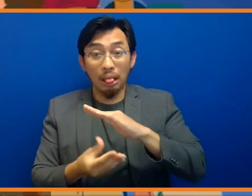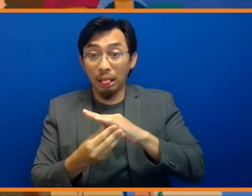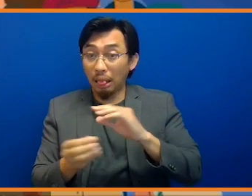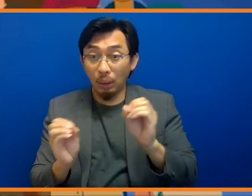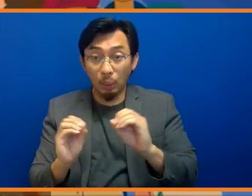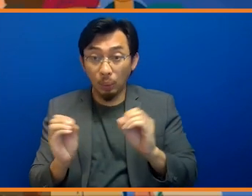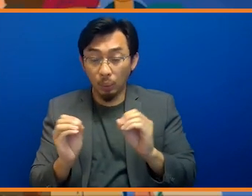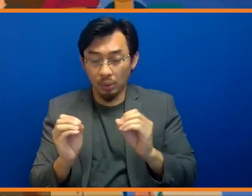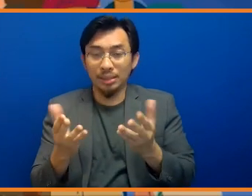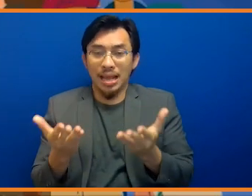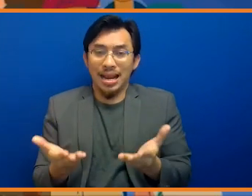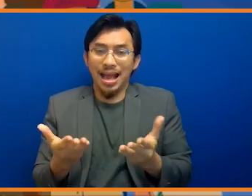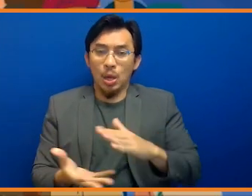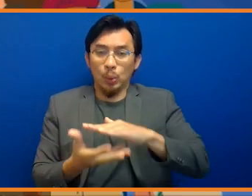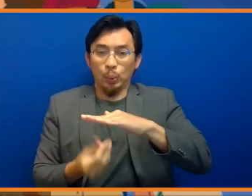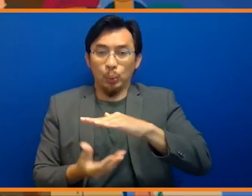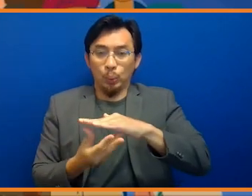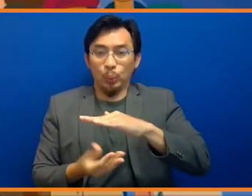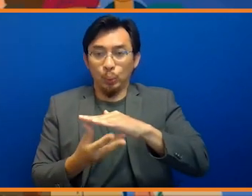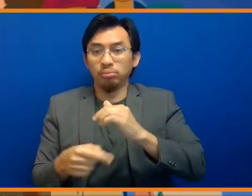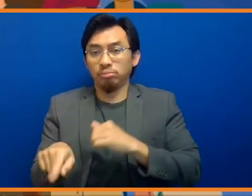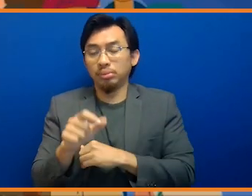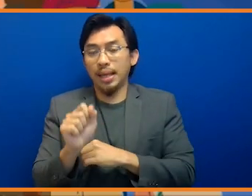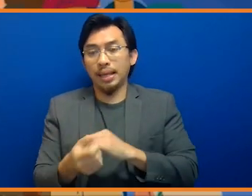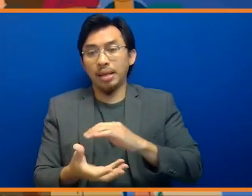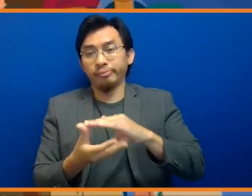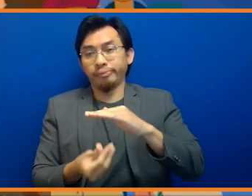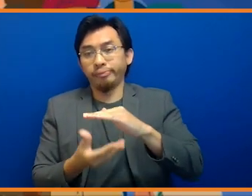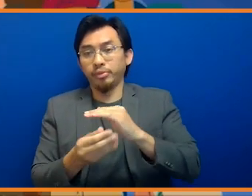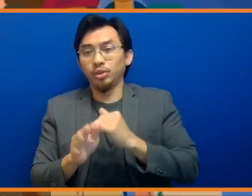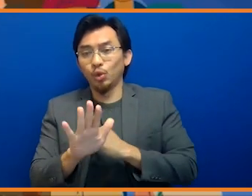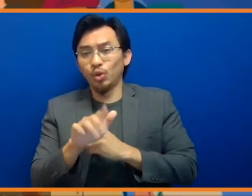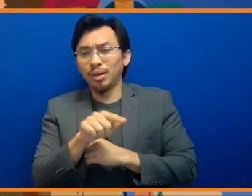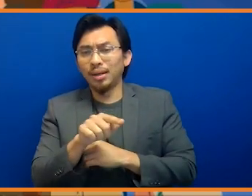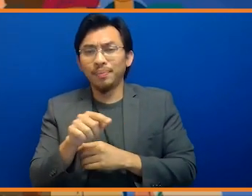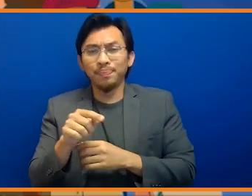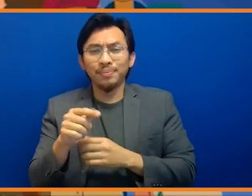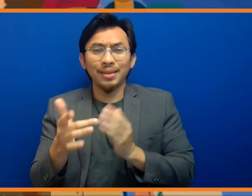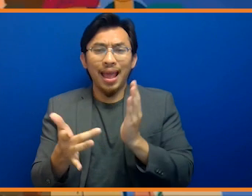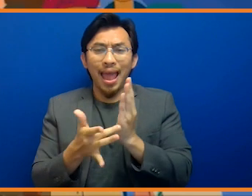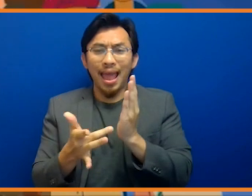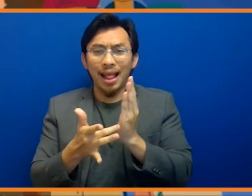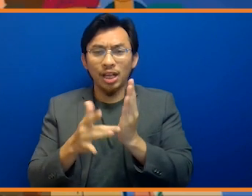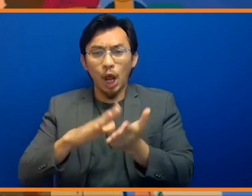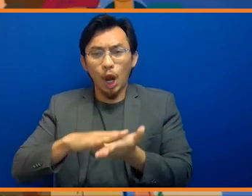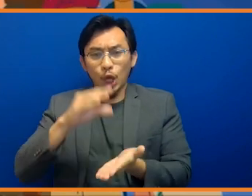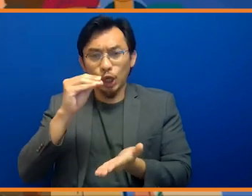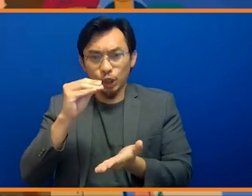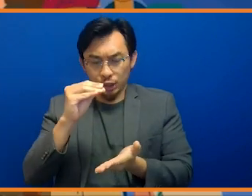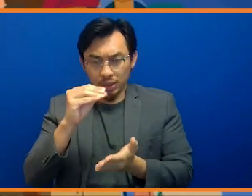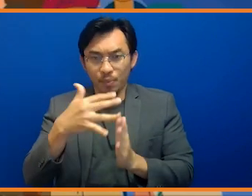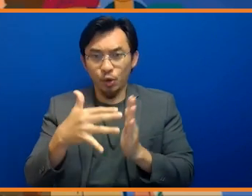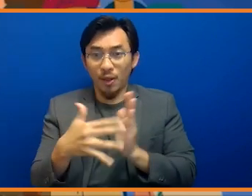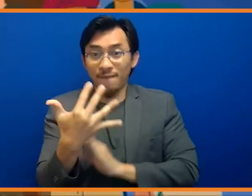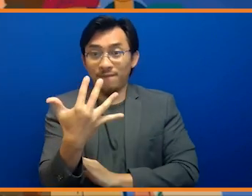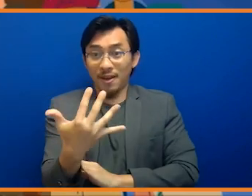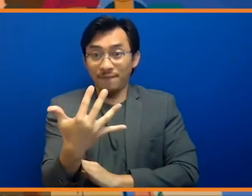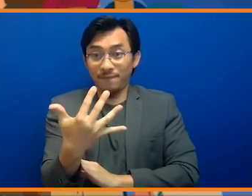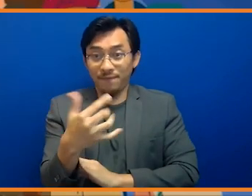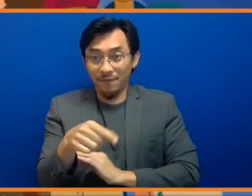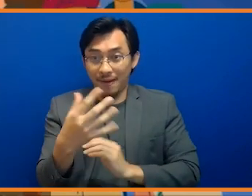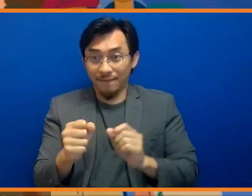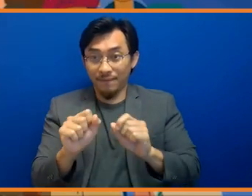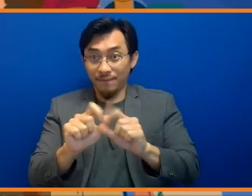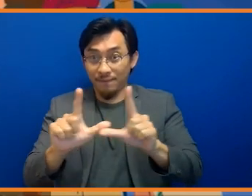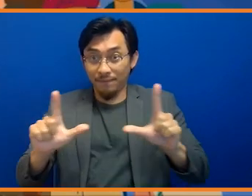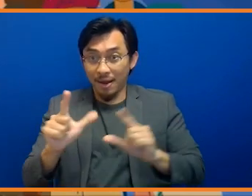e-learning, please go now and then you can download it in your e-learning at the module 5. The figure that we use